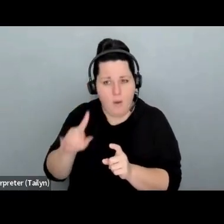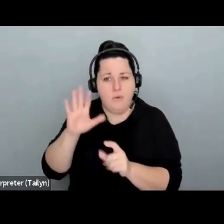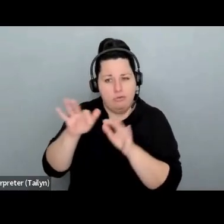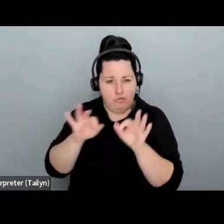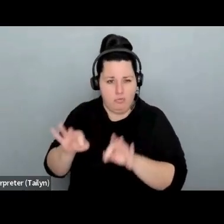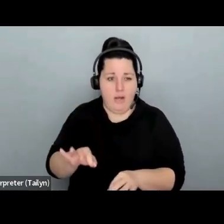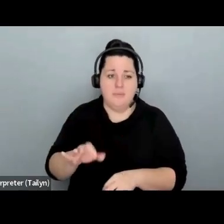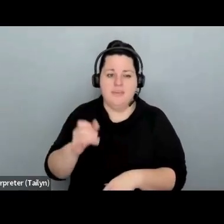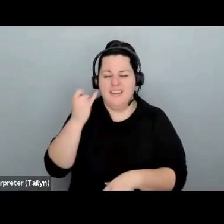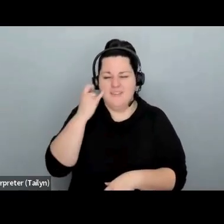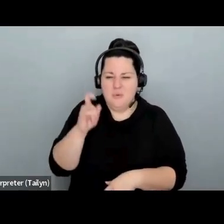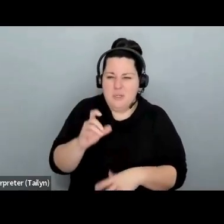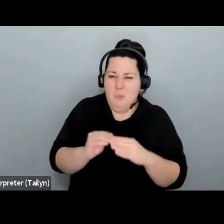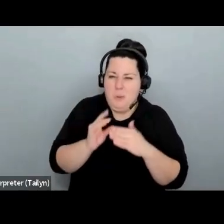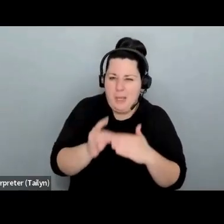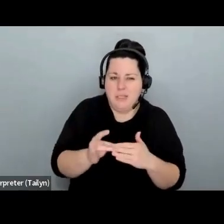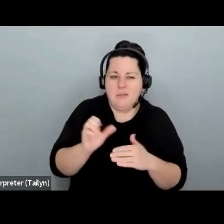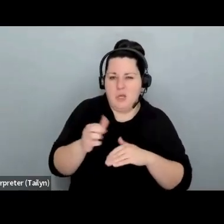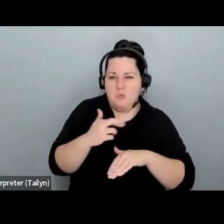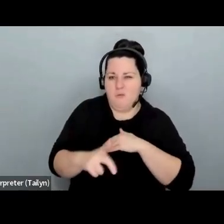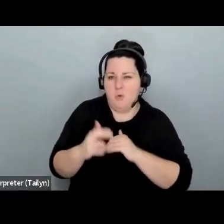guidance.